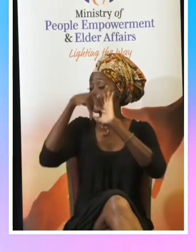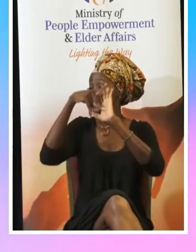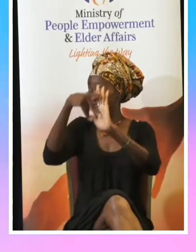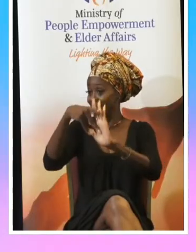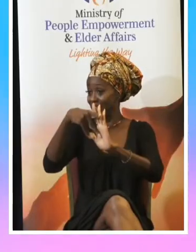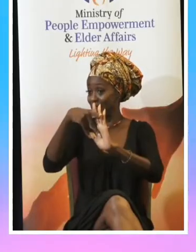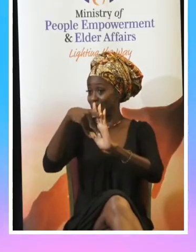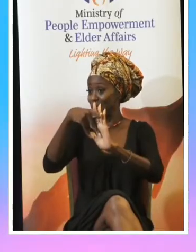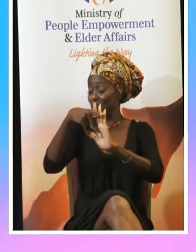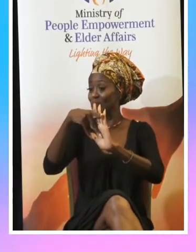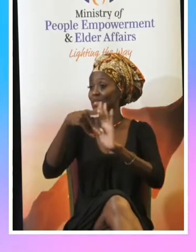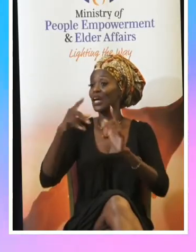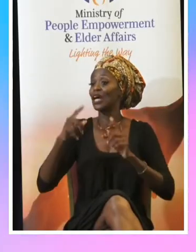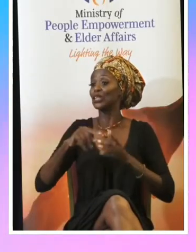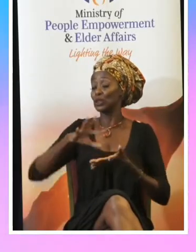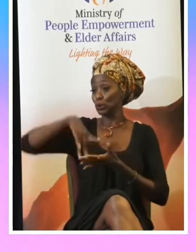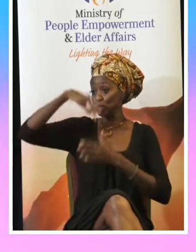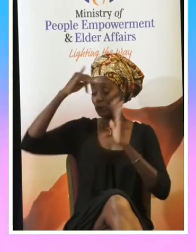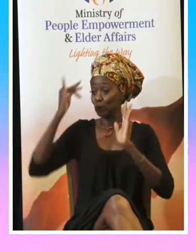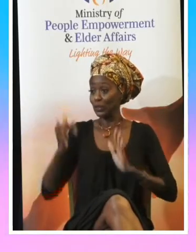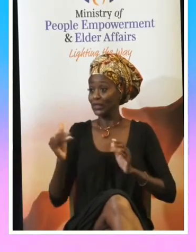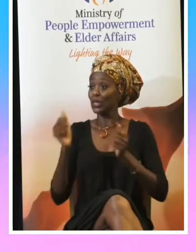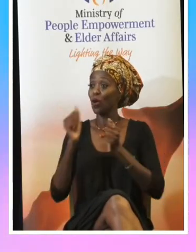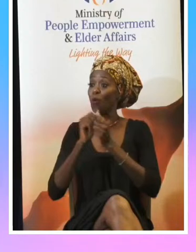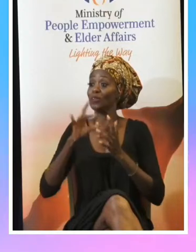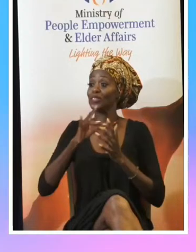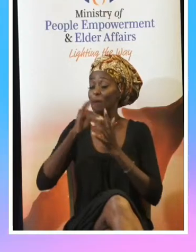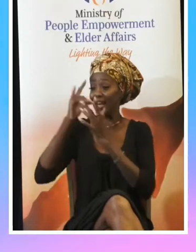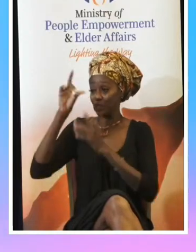who successfully completed the 11-plus examination.